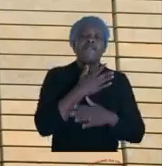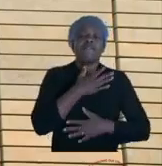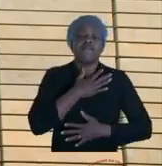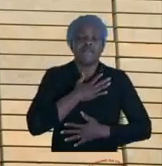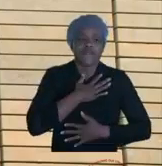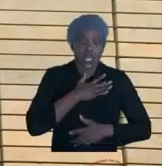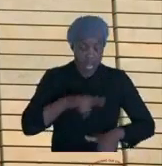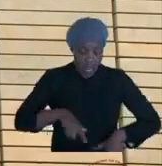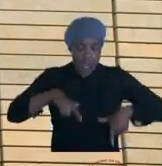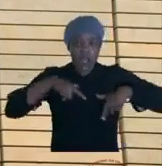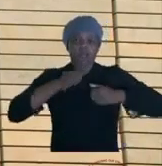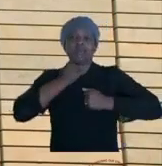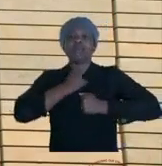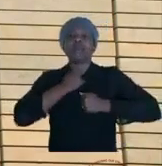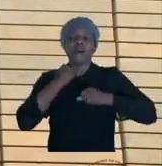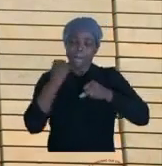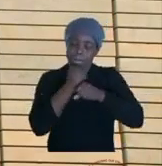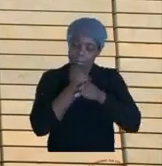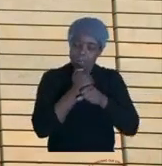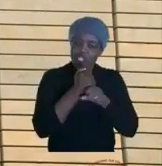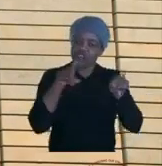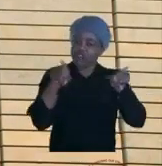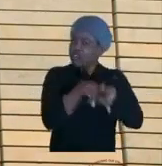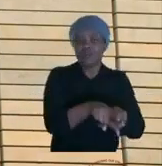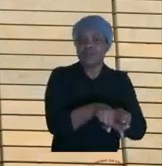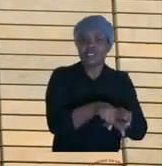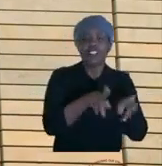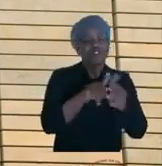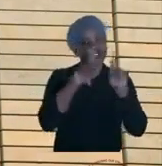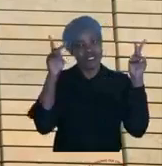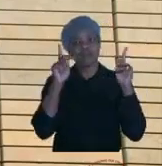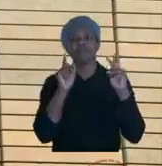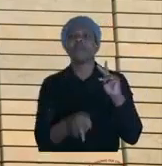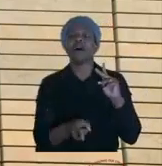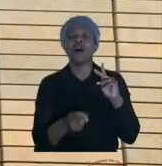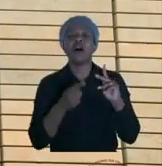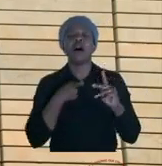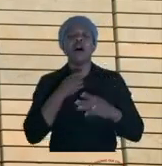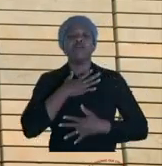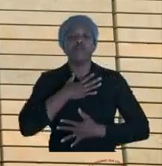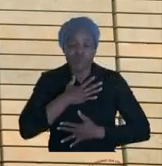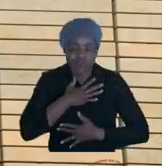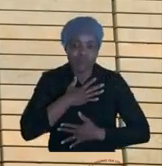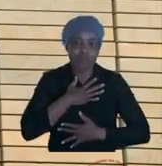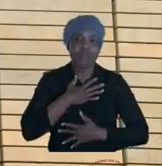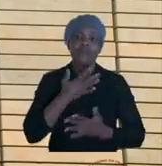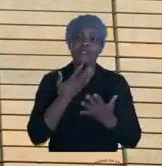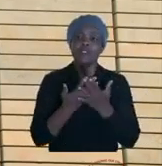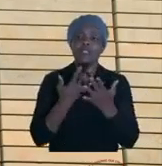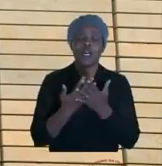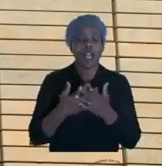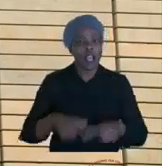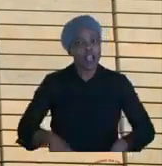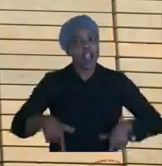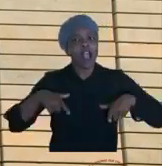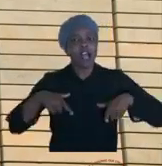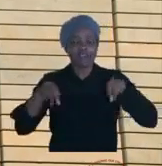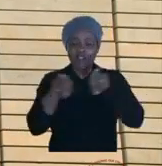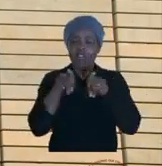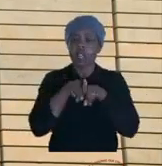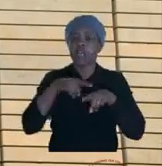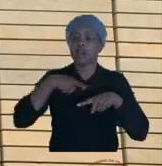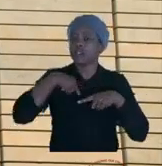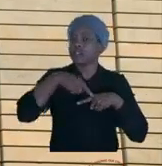All of us, when we become ancestors, we wish that they do not live a life like